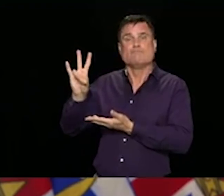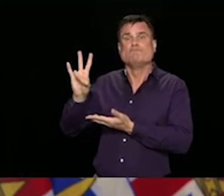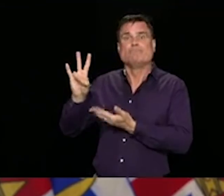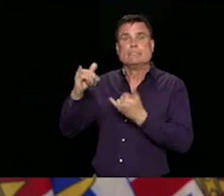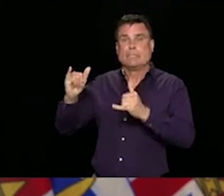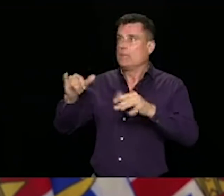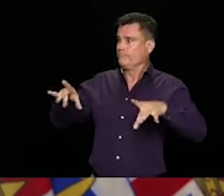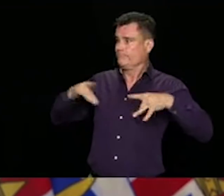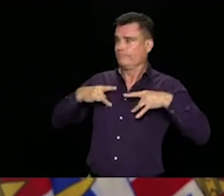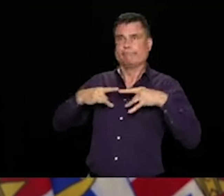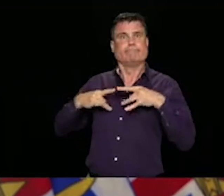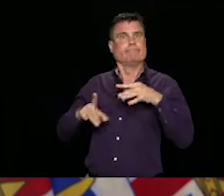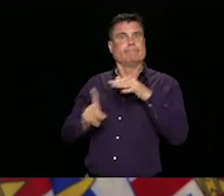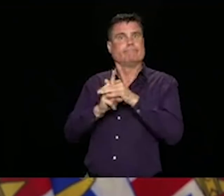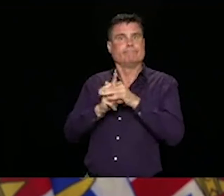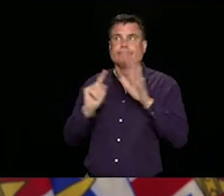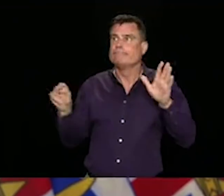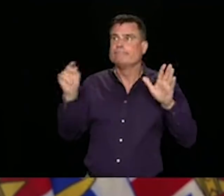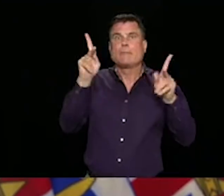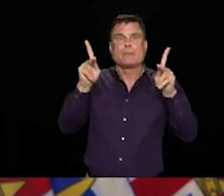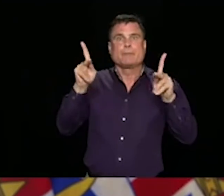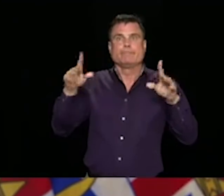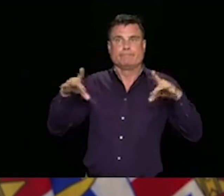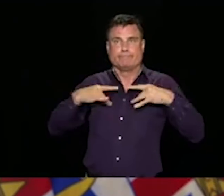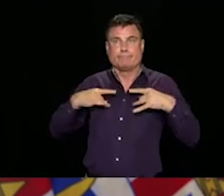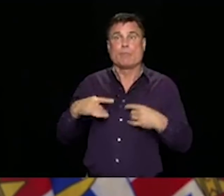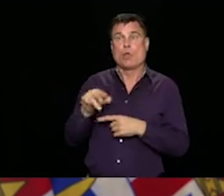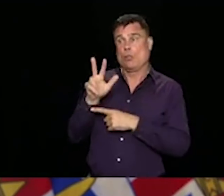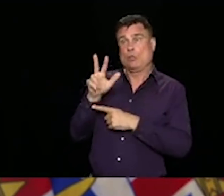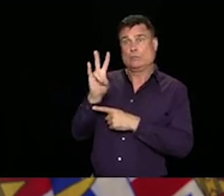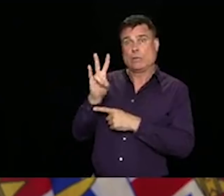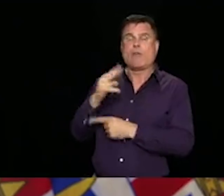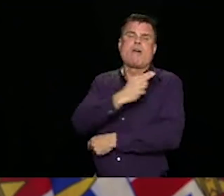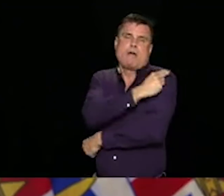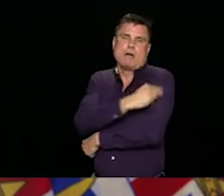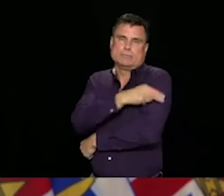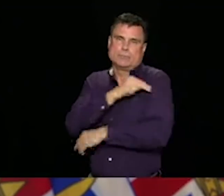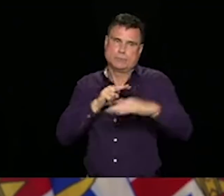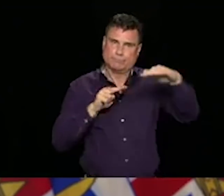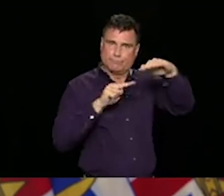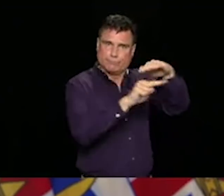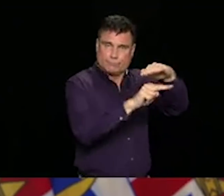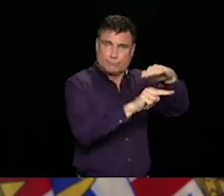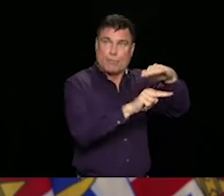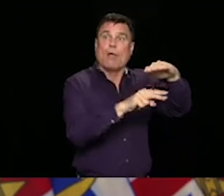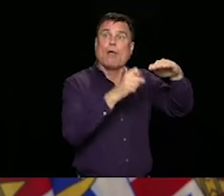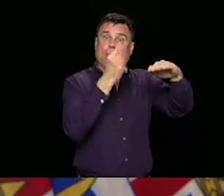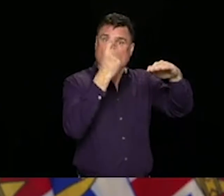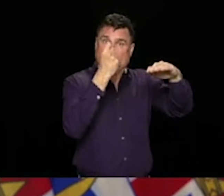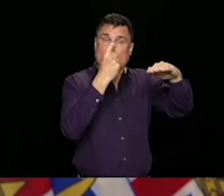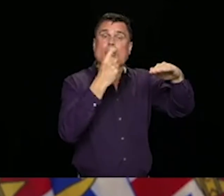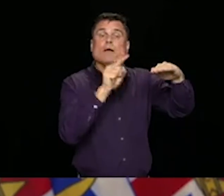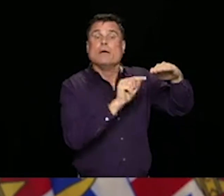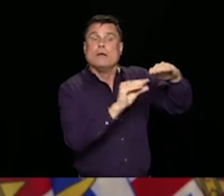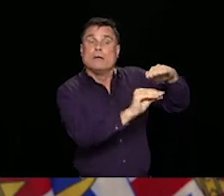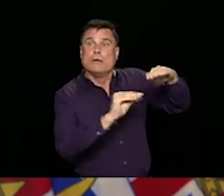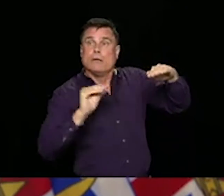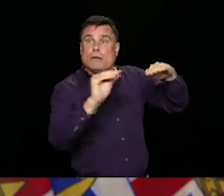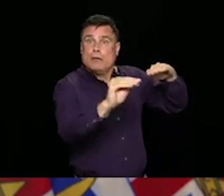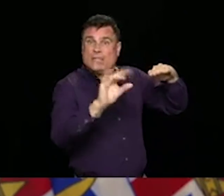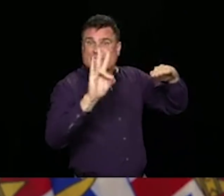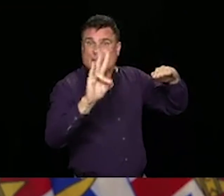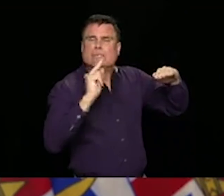cases around the province, and of those, 37 people are in hospital right now, including 7 in critical care